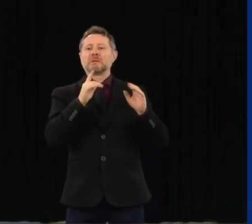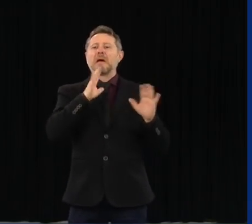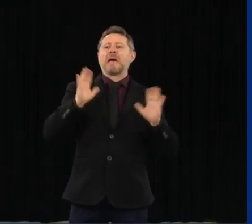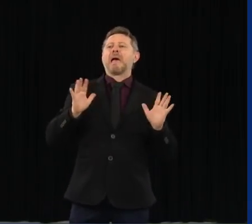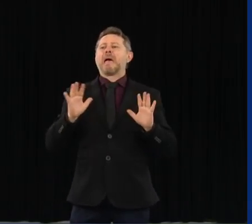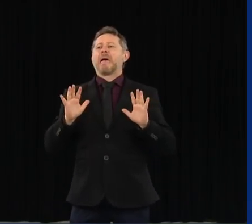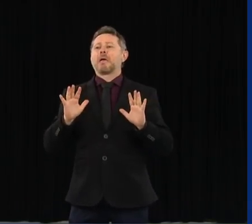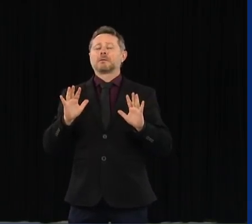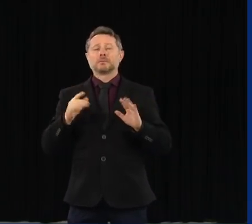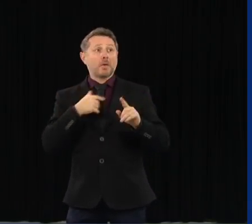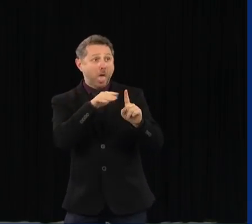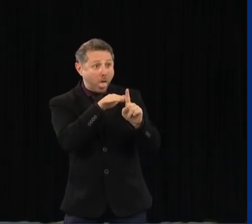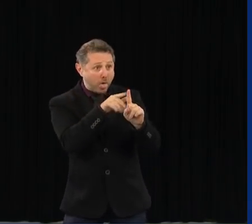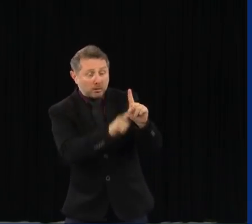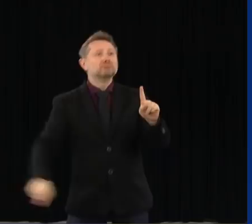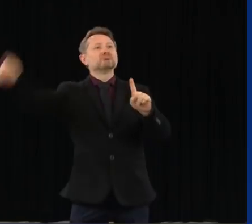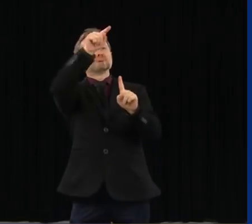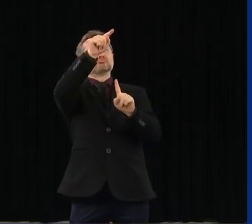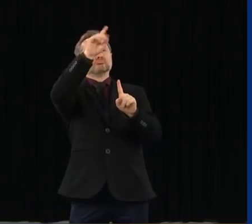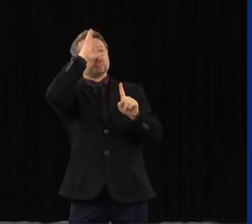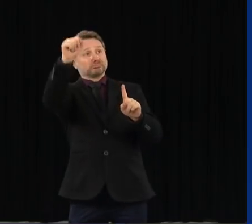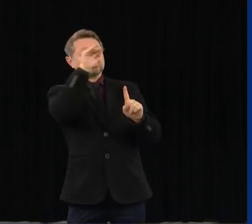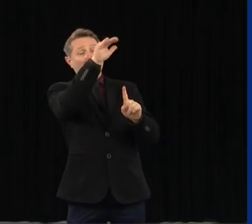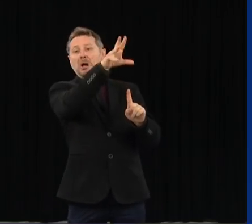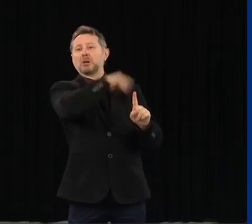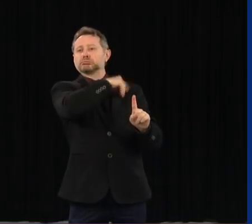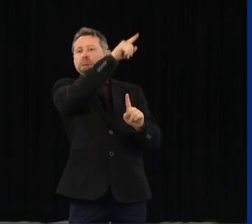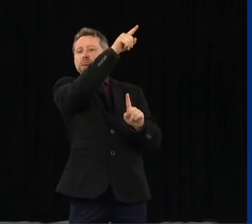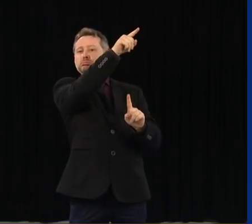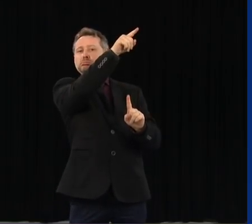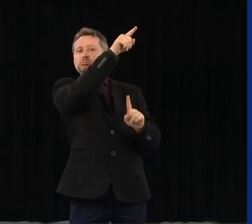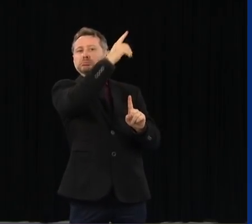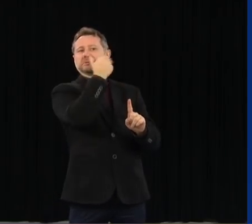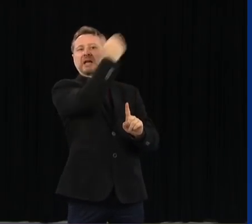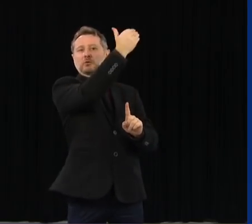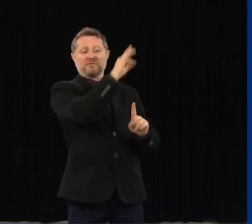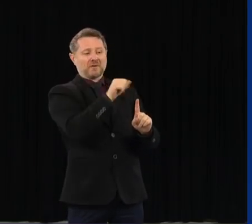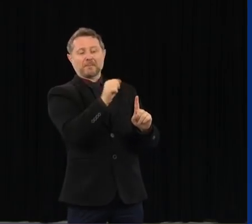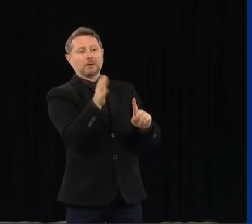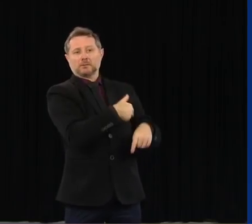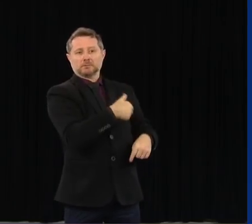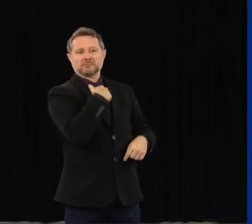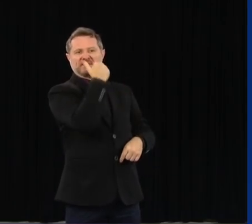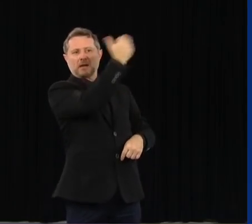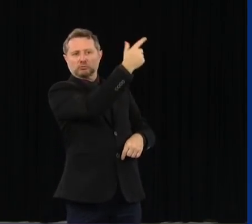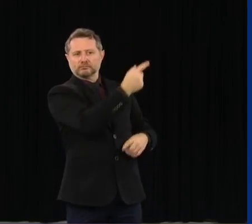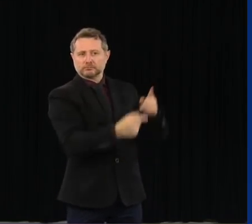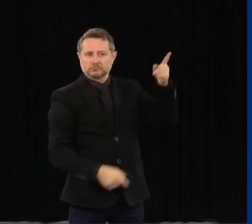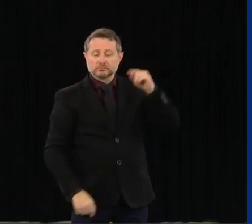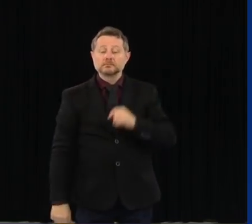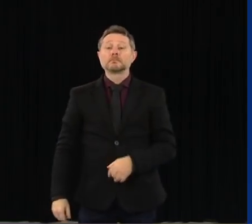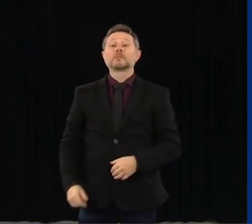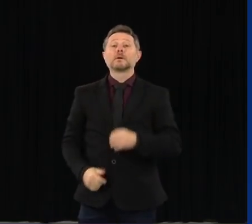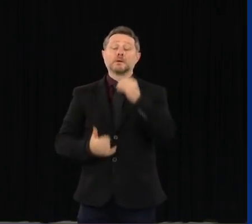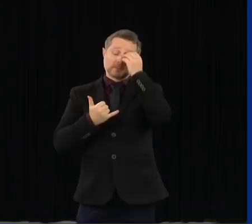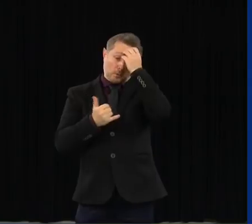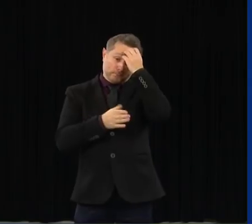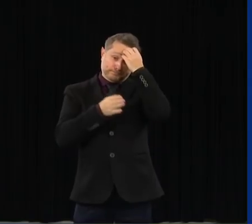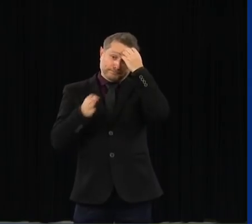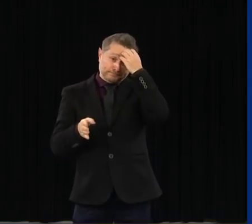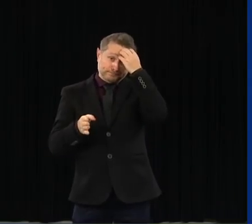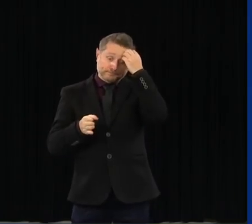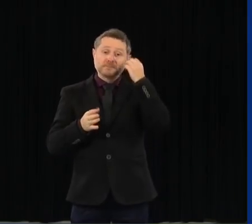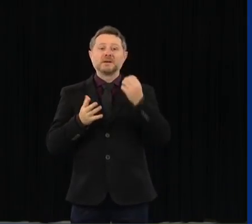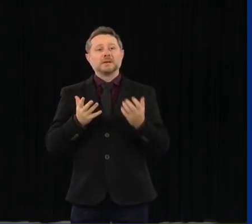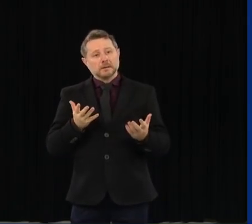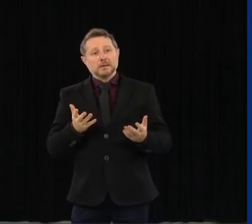did it quickly. So I thank him for that. It's a big deal for us. We're still challenging,